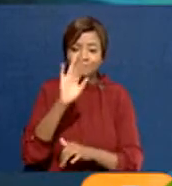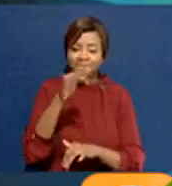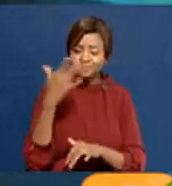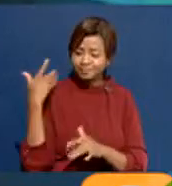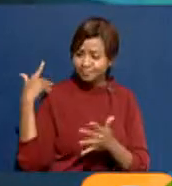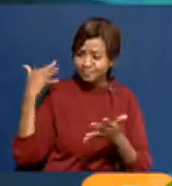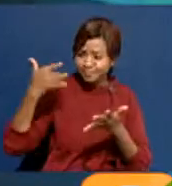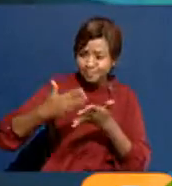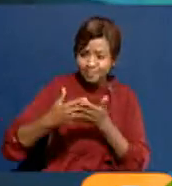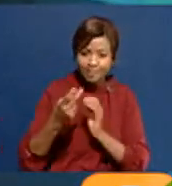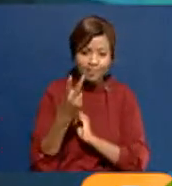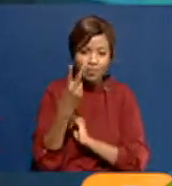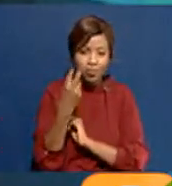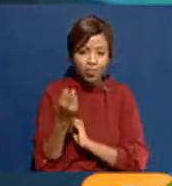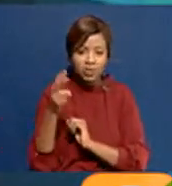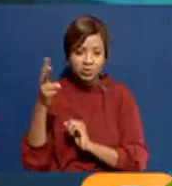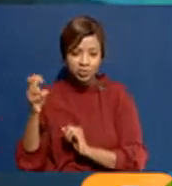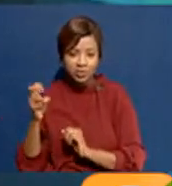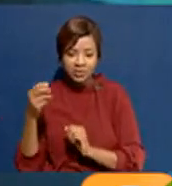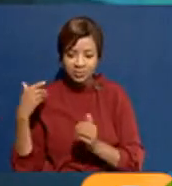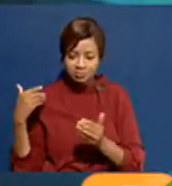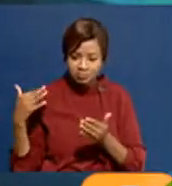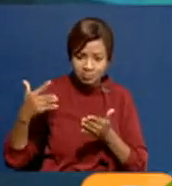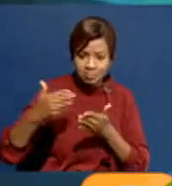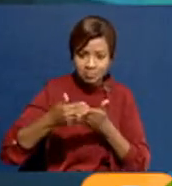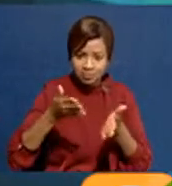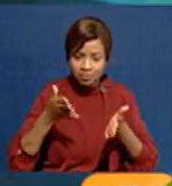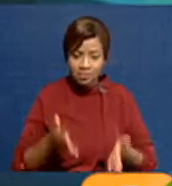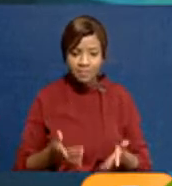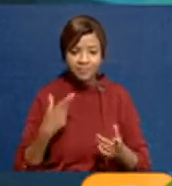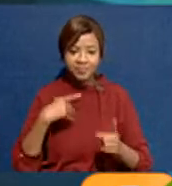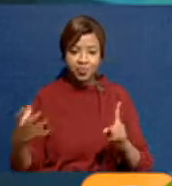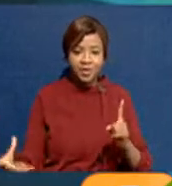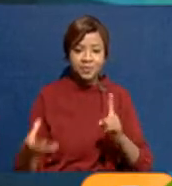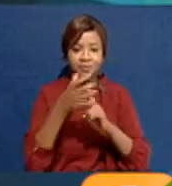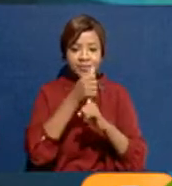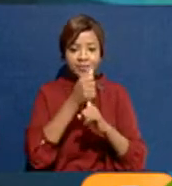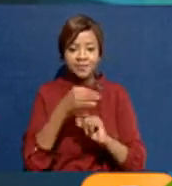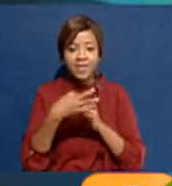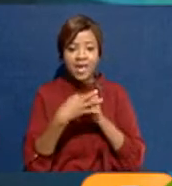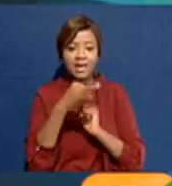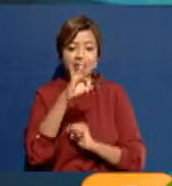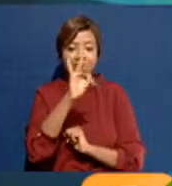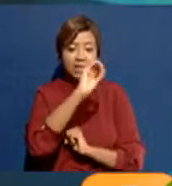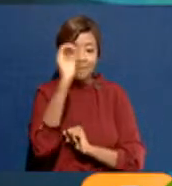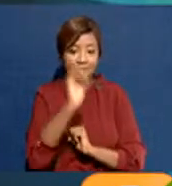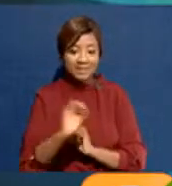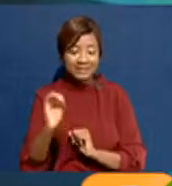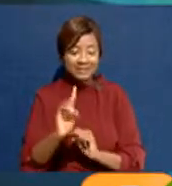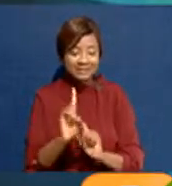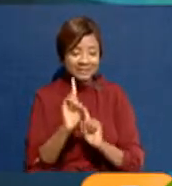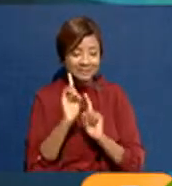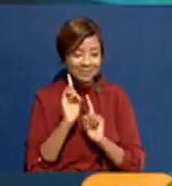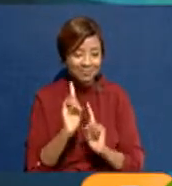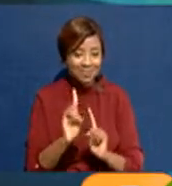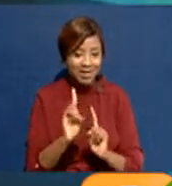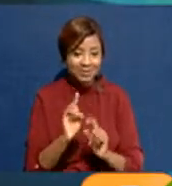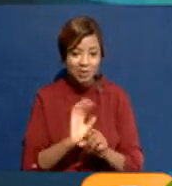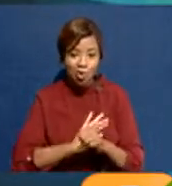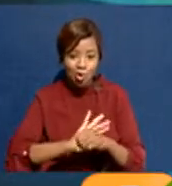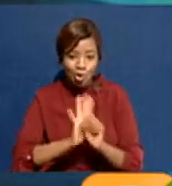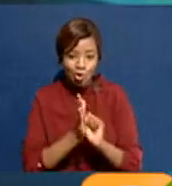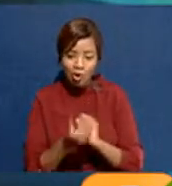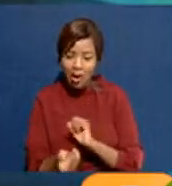had reached 83%, but unfortunately, when COVID came